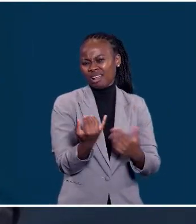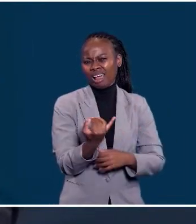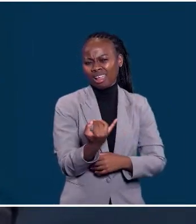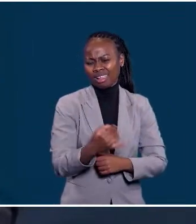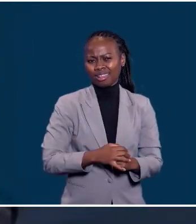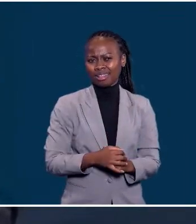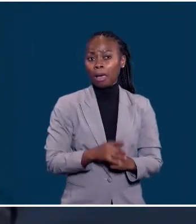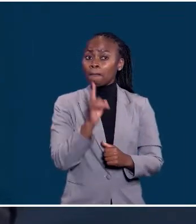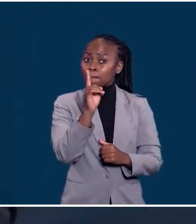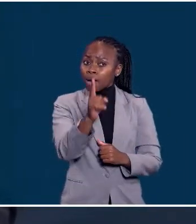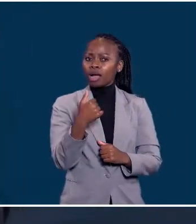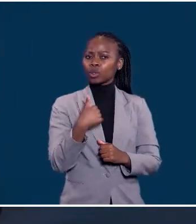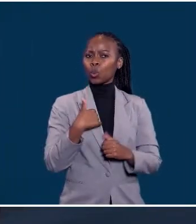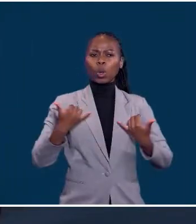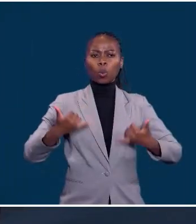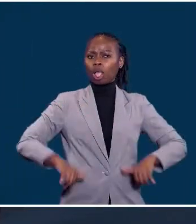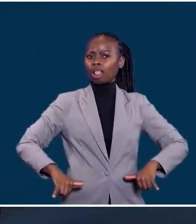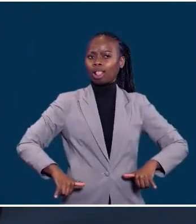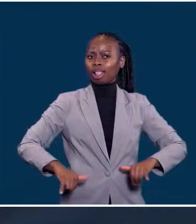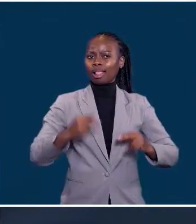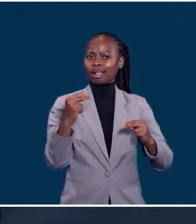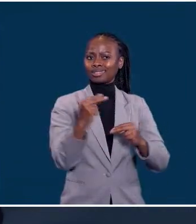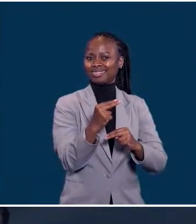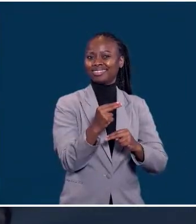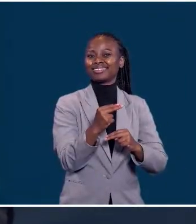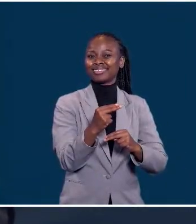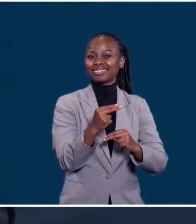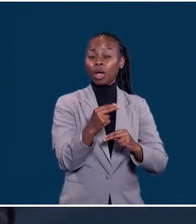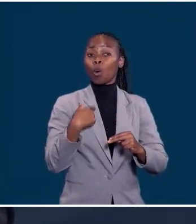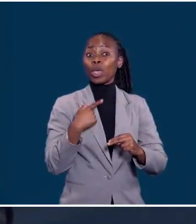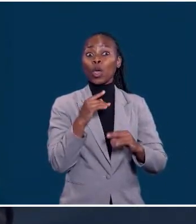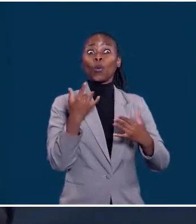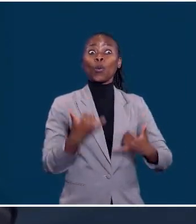But we didn't, and we are not going to. Why?